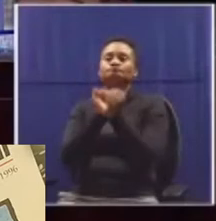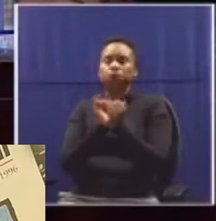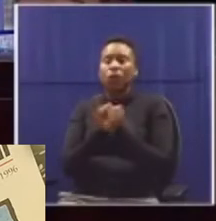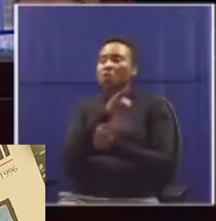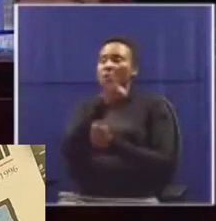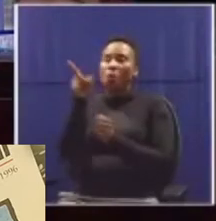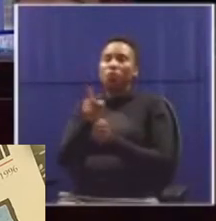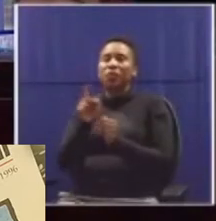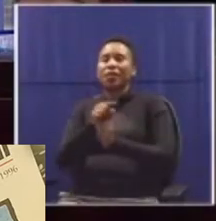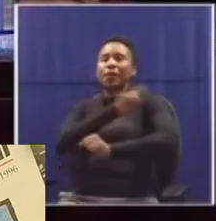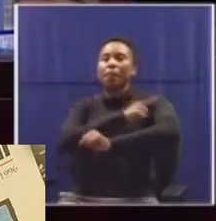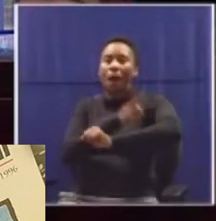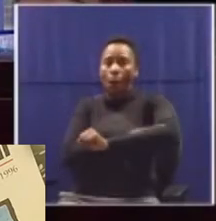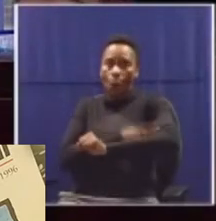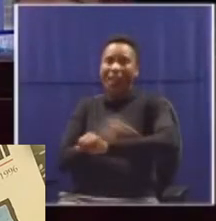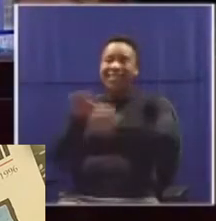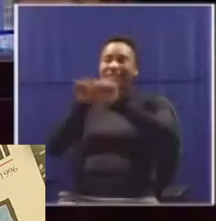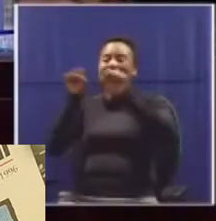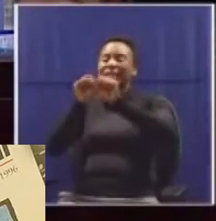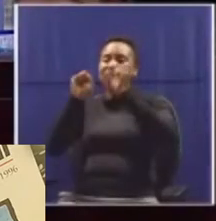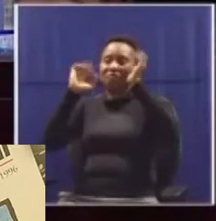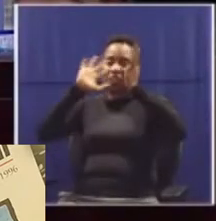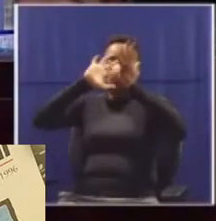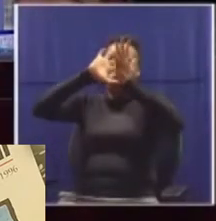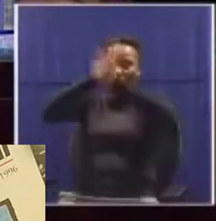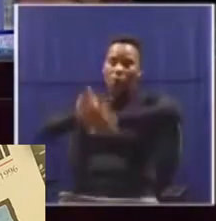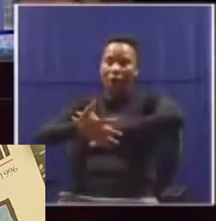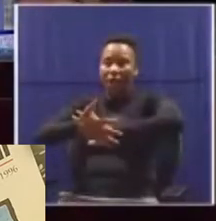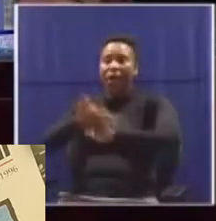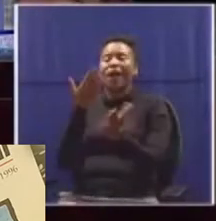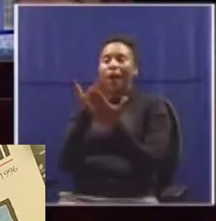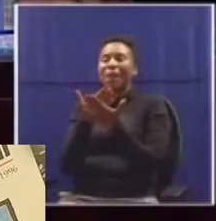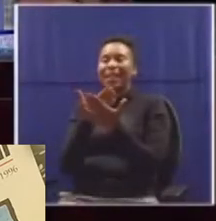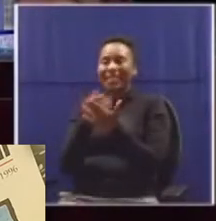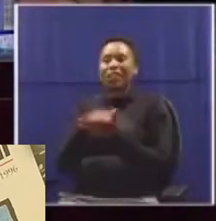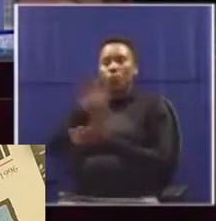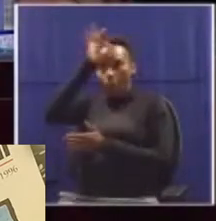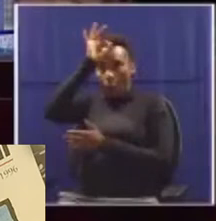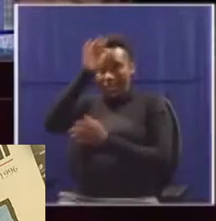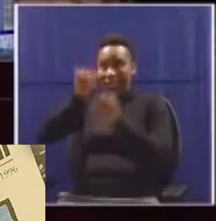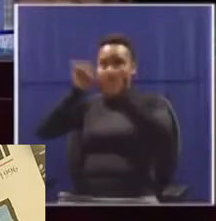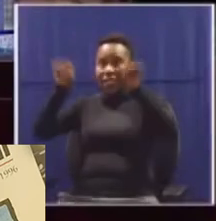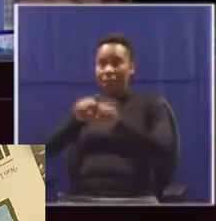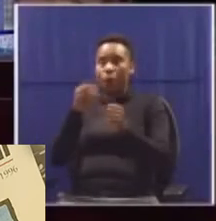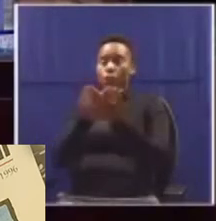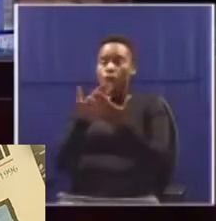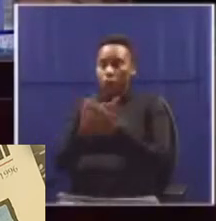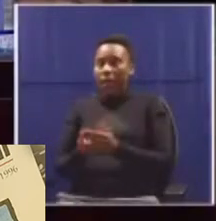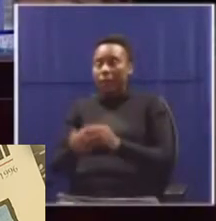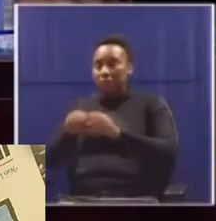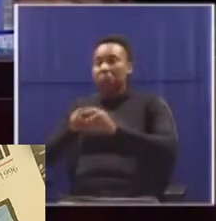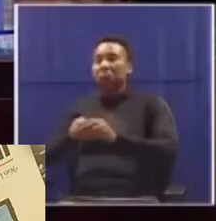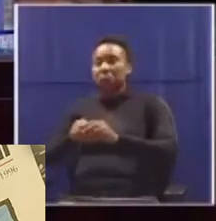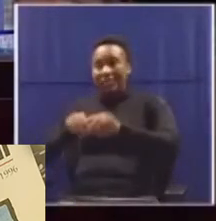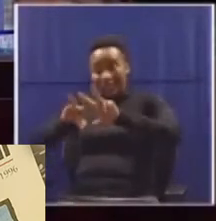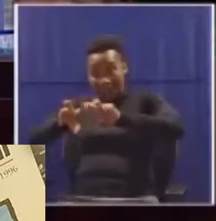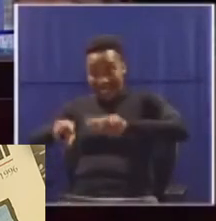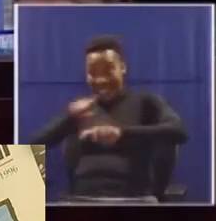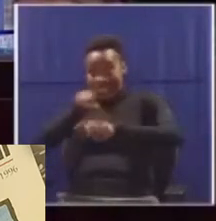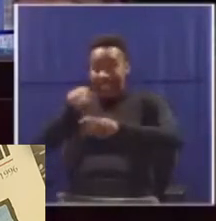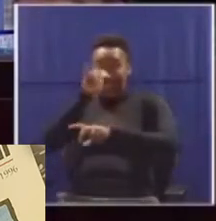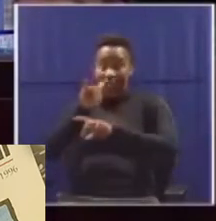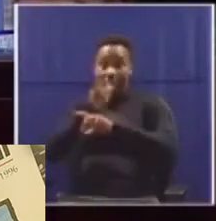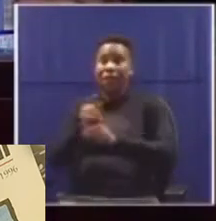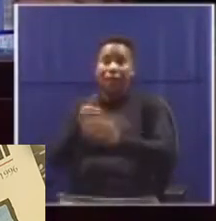systematically destroyed the capacity of the police system to prevent to investigate these crimes